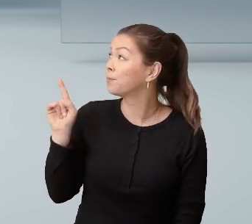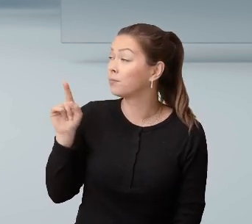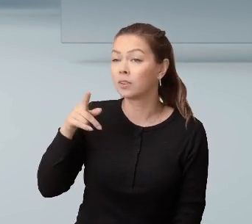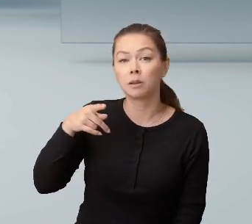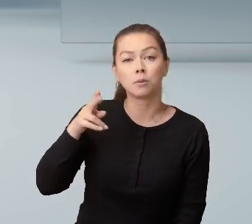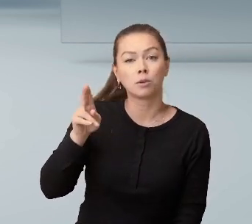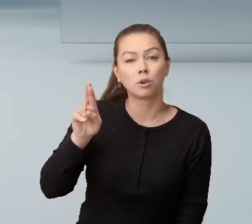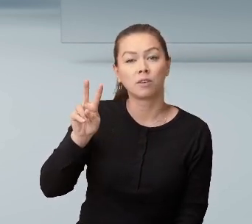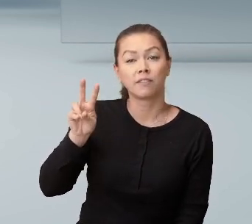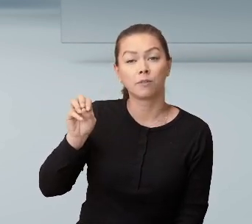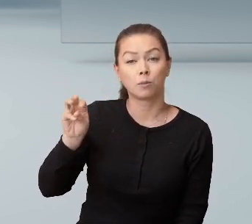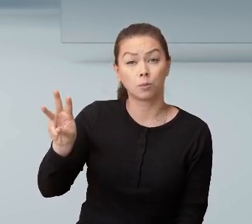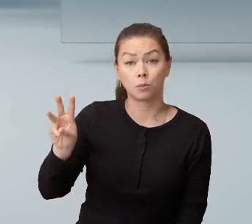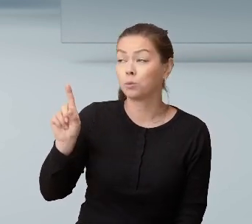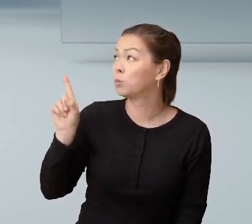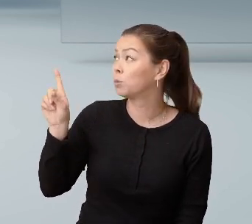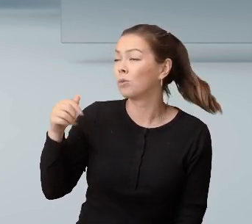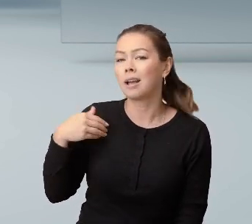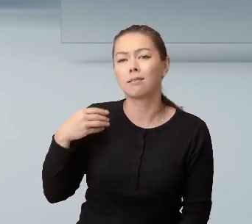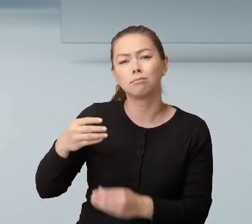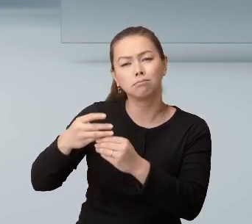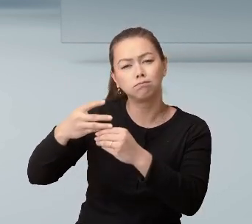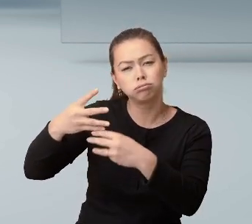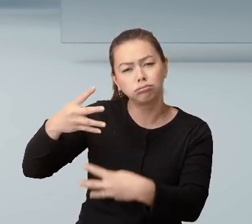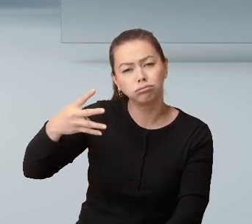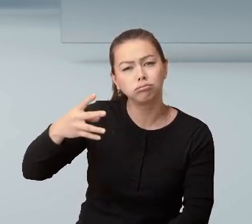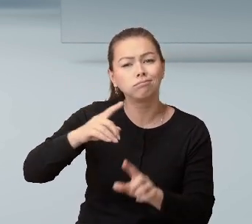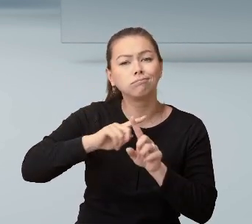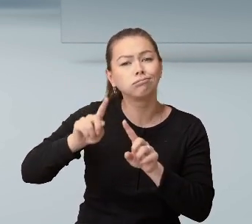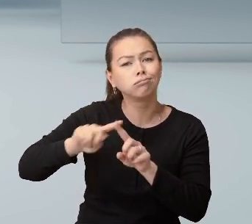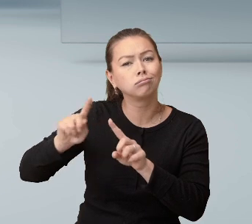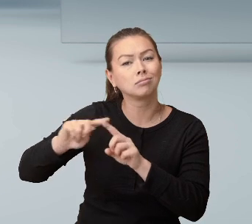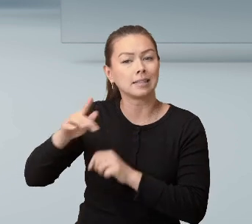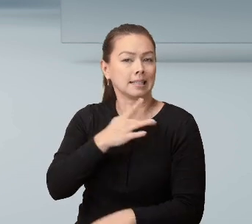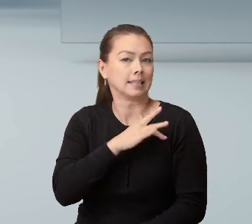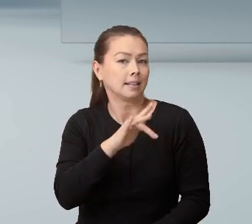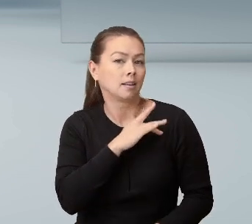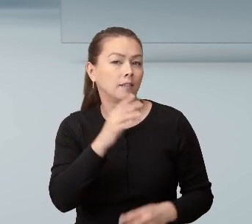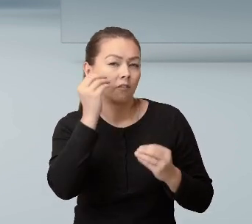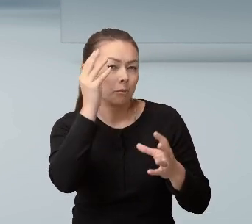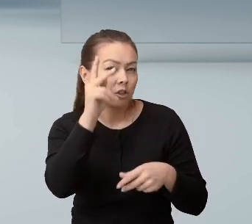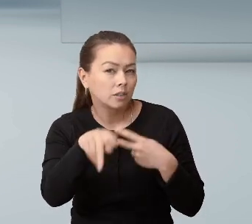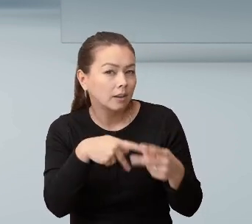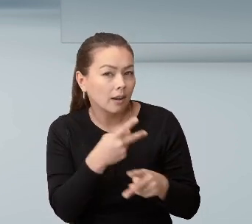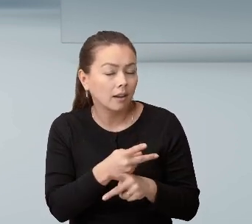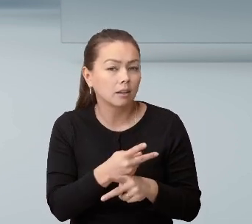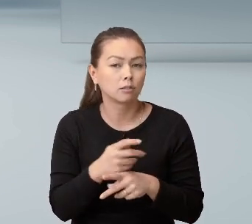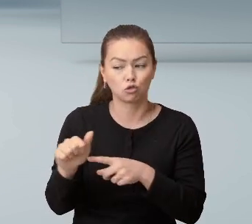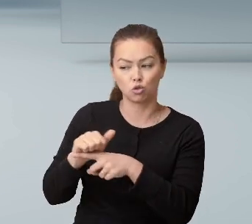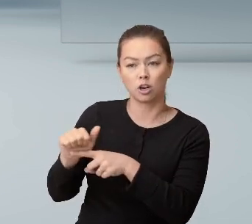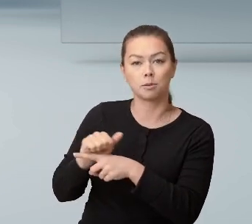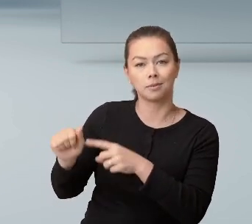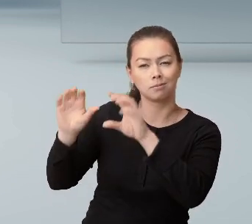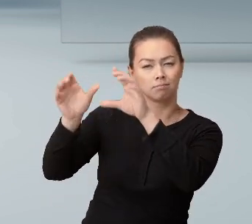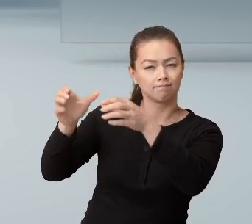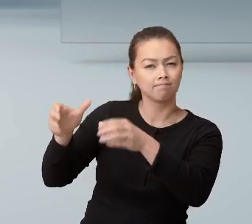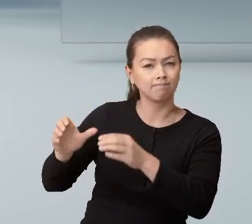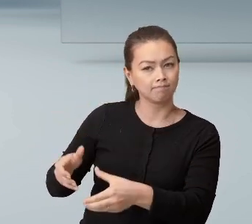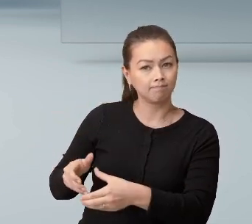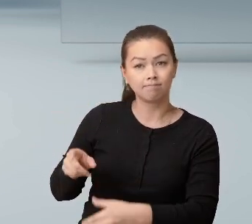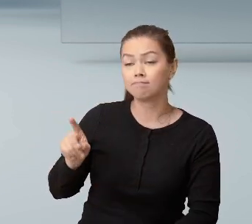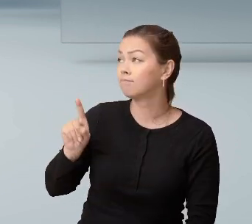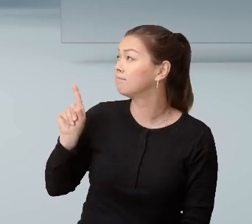Inbuilt into Microsoft Purview are a whole range of sensitive information types and trainable classifiers.